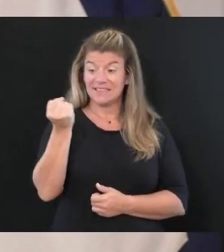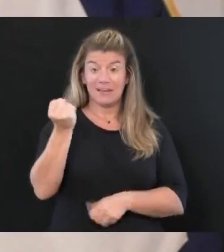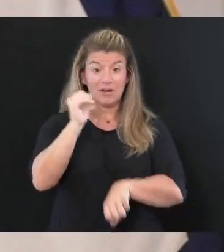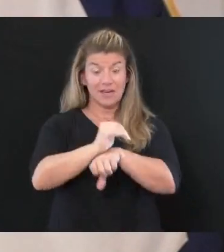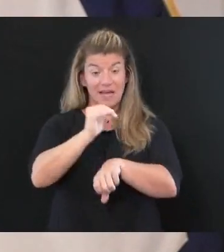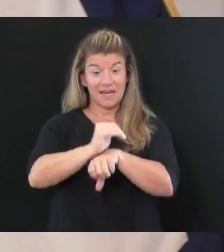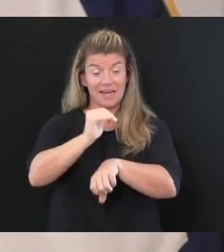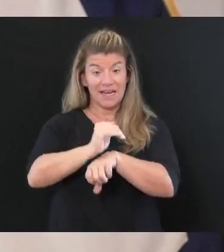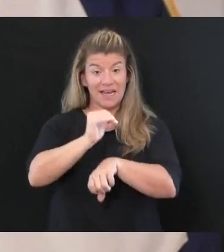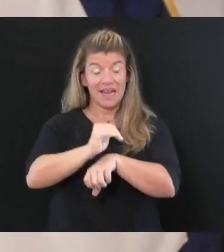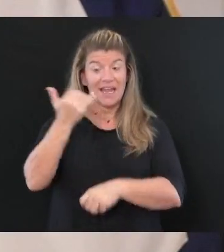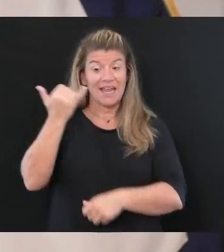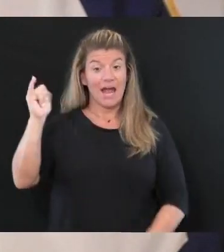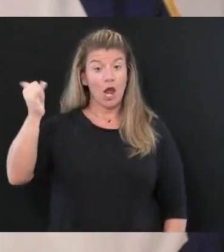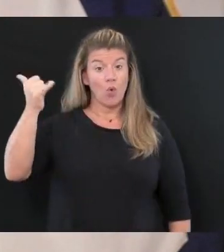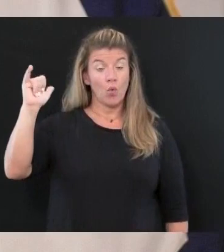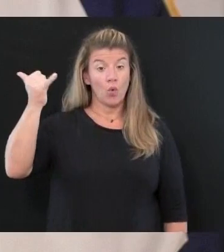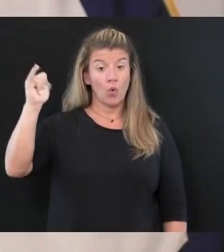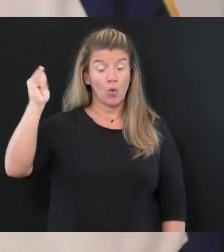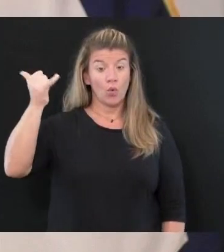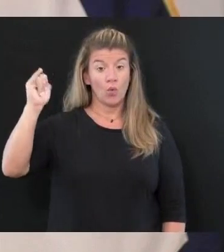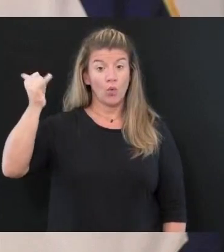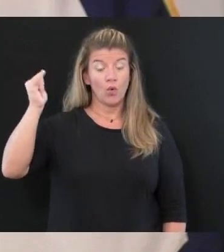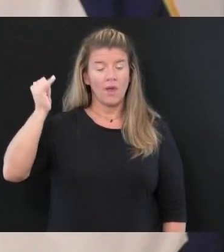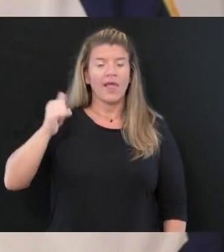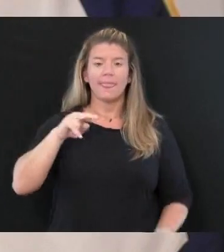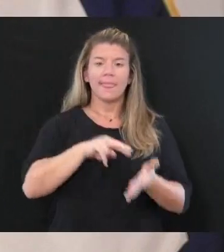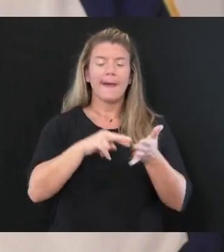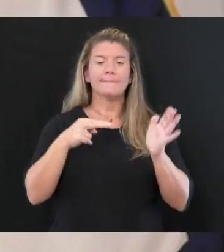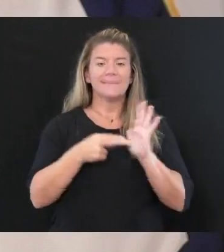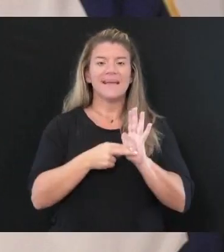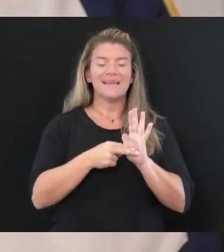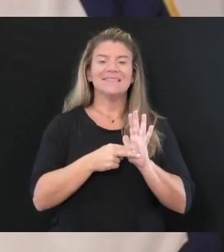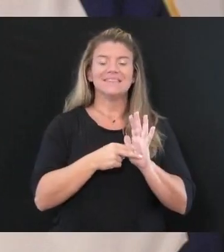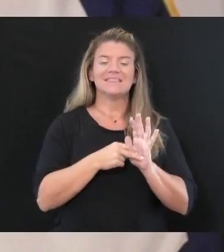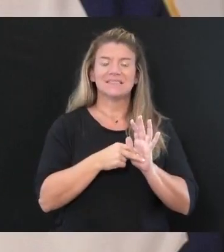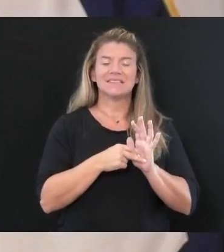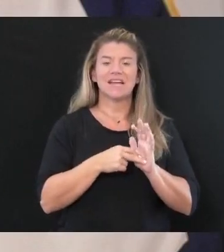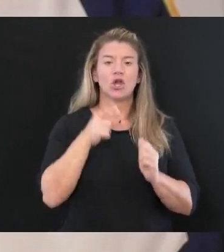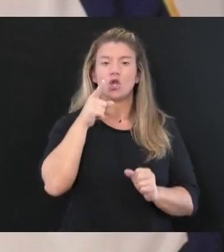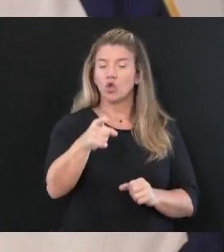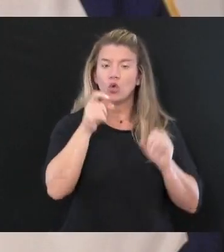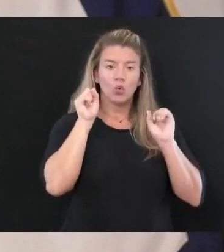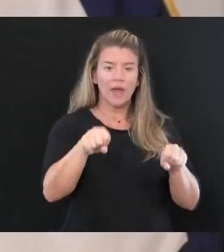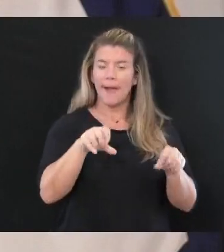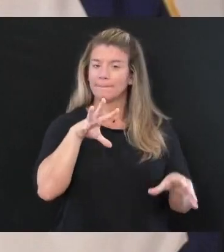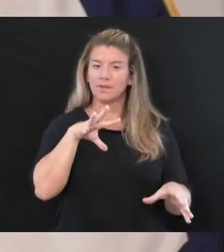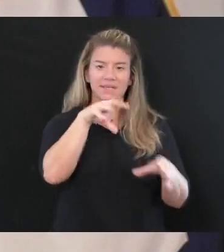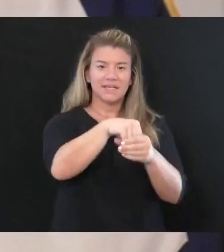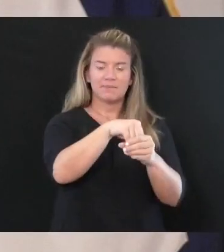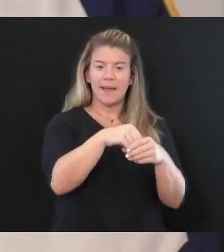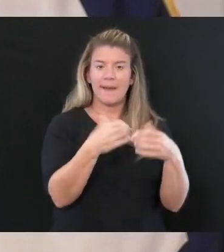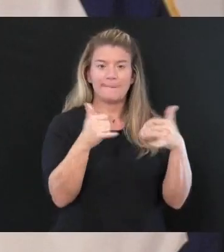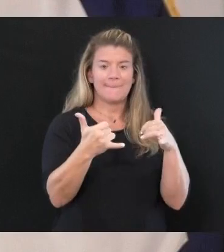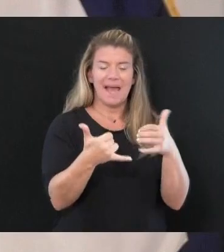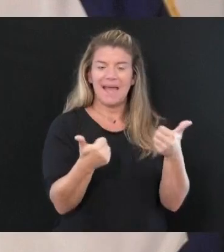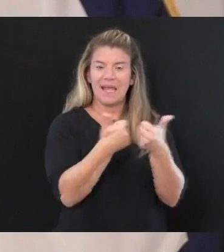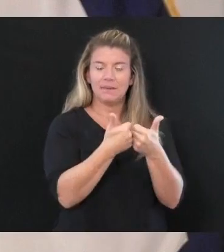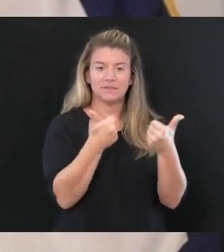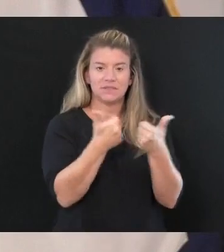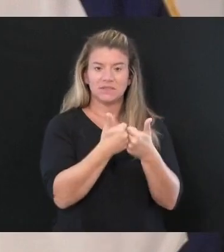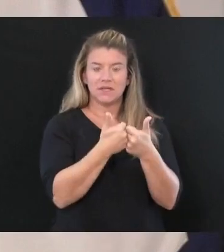night on a yellow, you will be able to participate and play